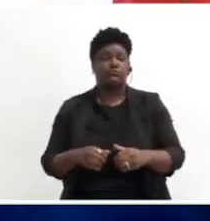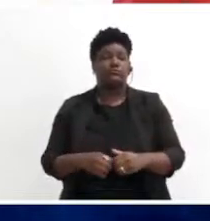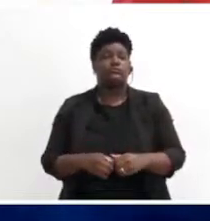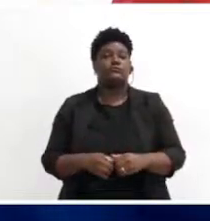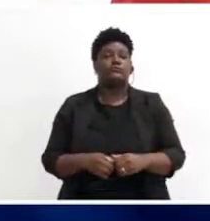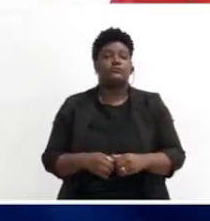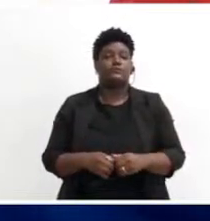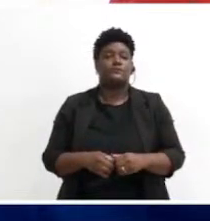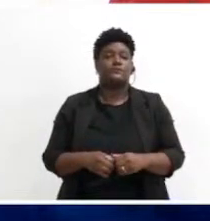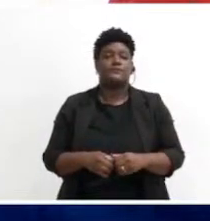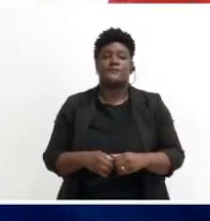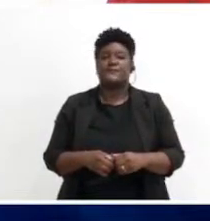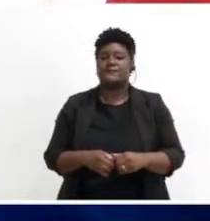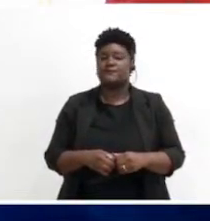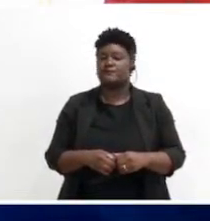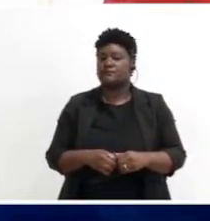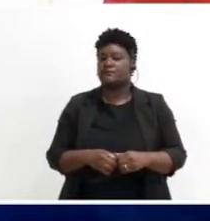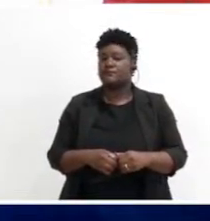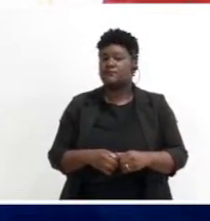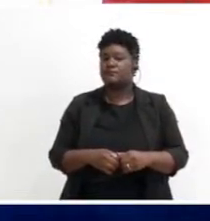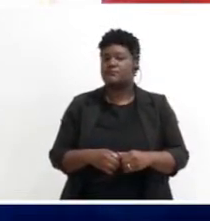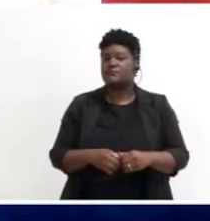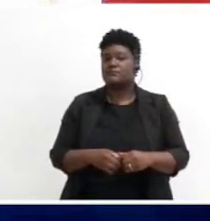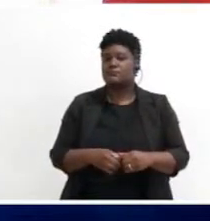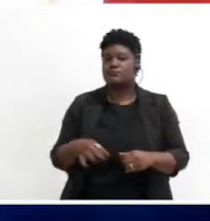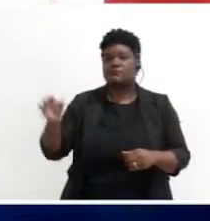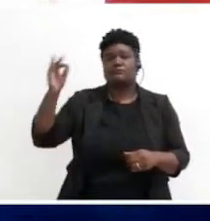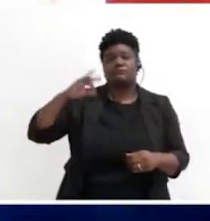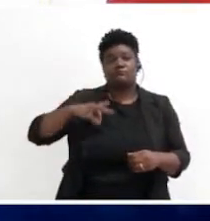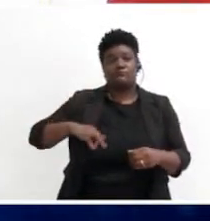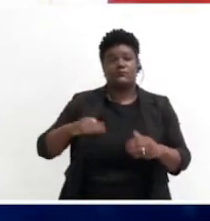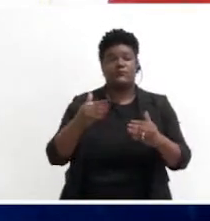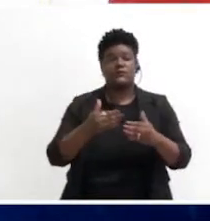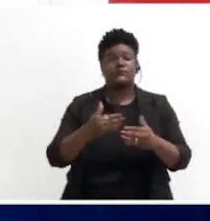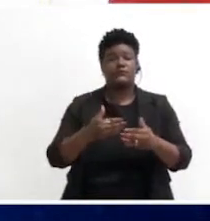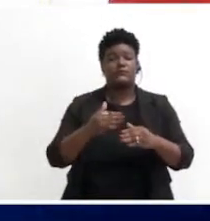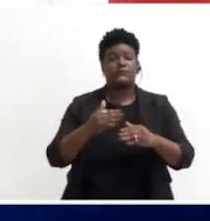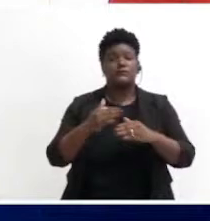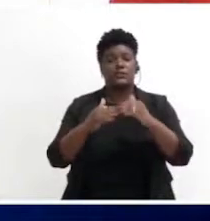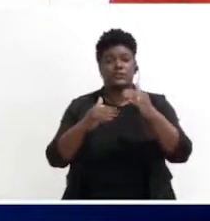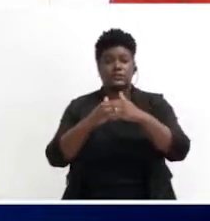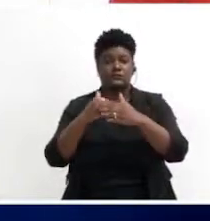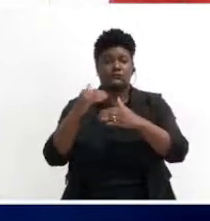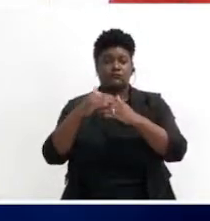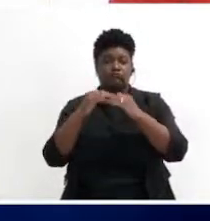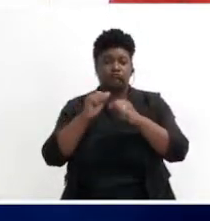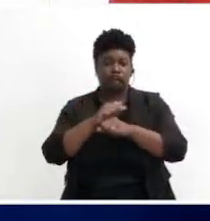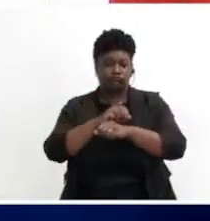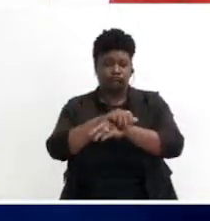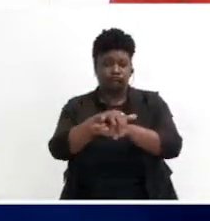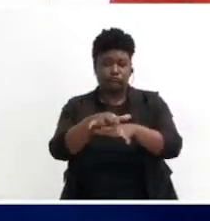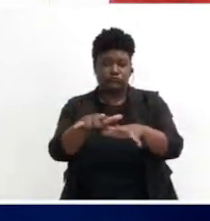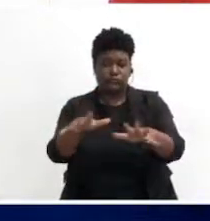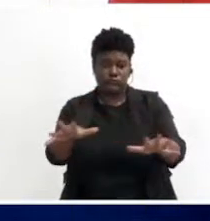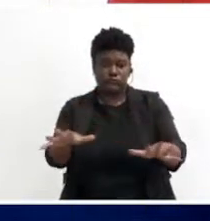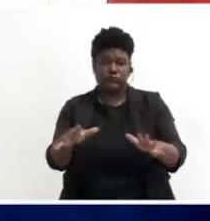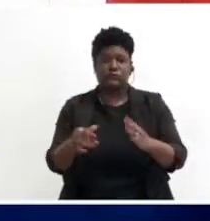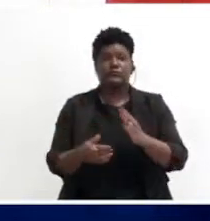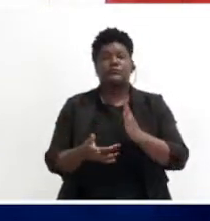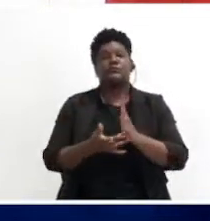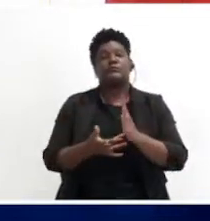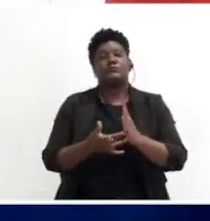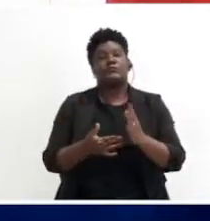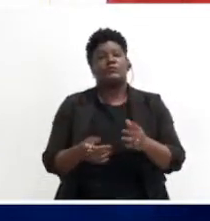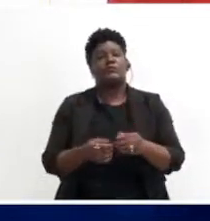So the advantage of RDL is because it's a thin film technology, you can offer dense interconnects, small via sizes,